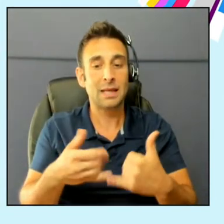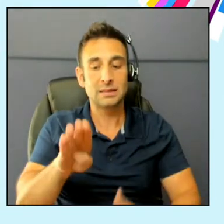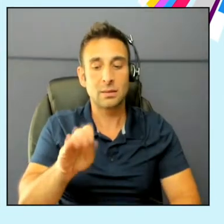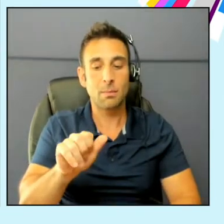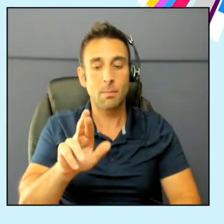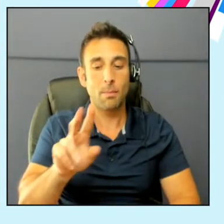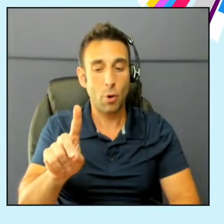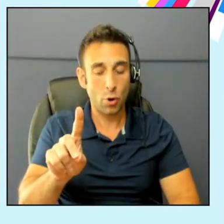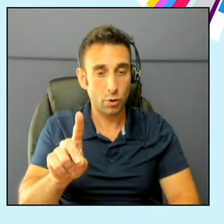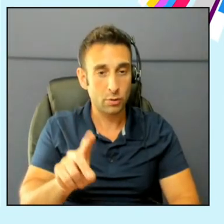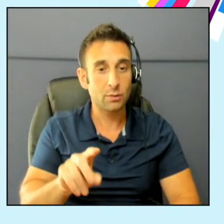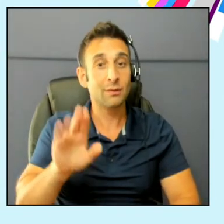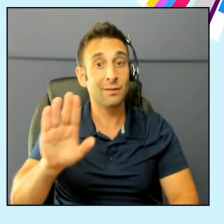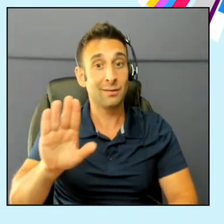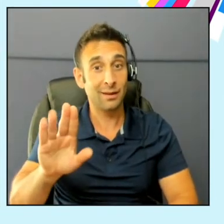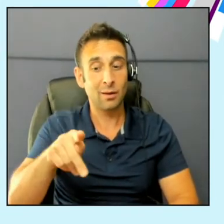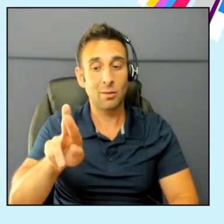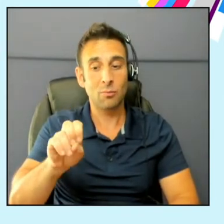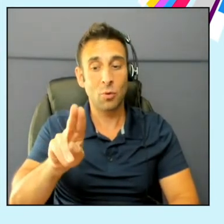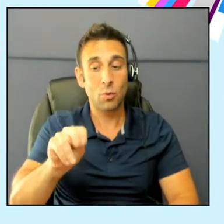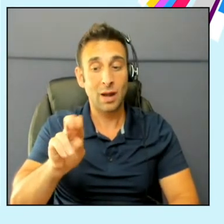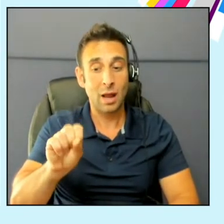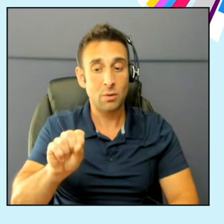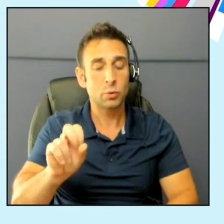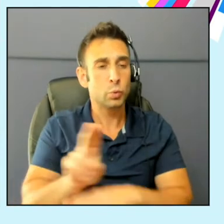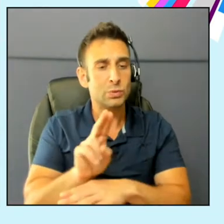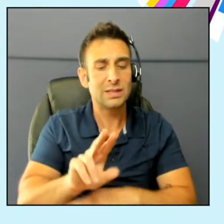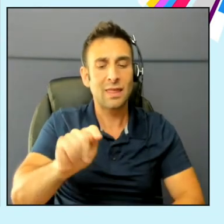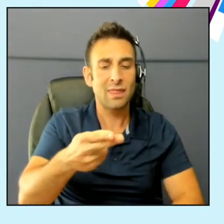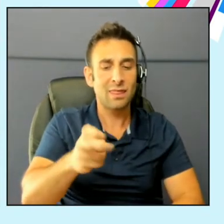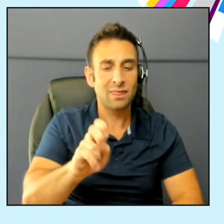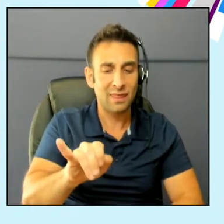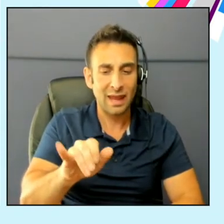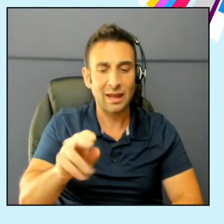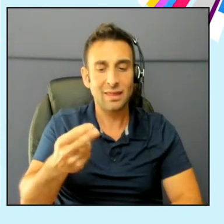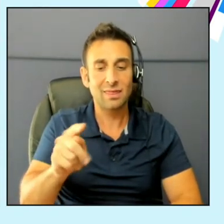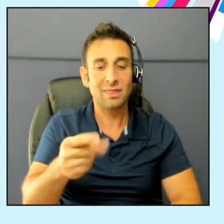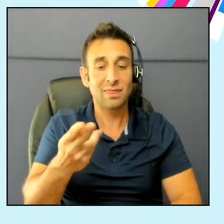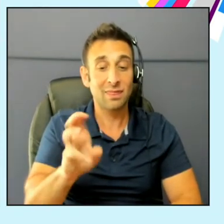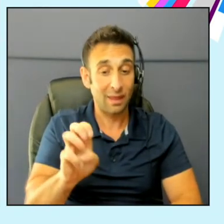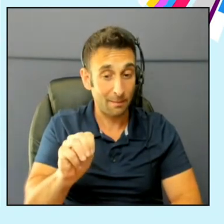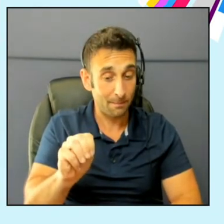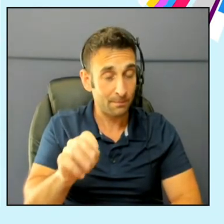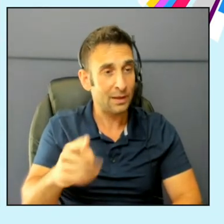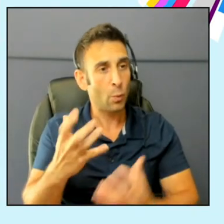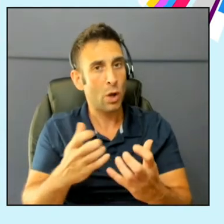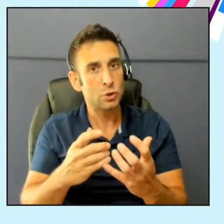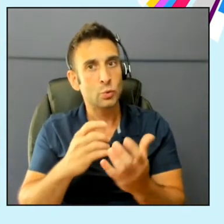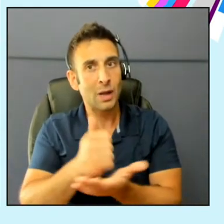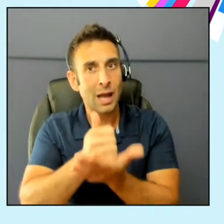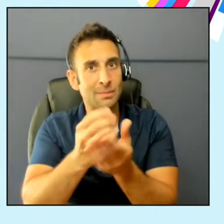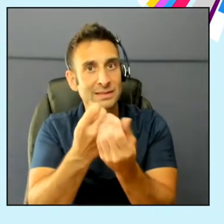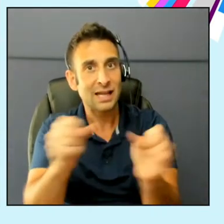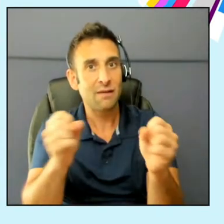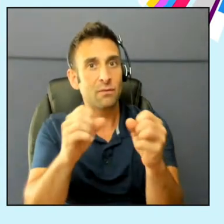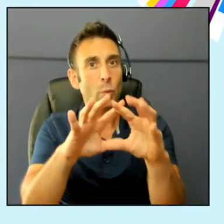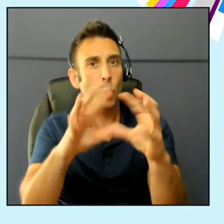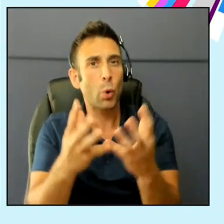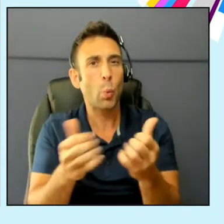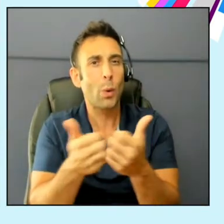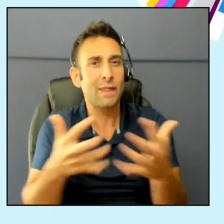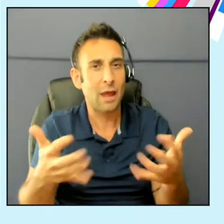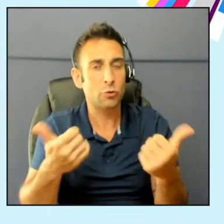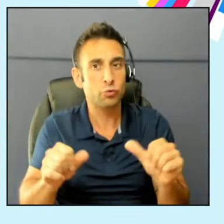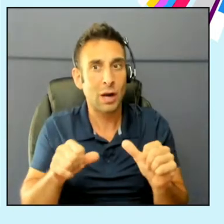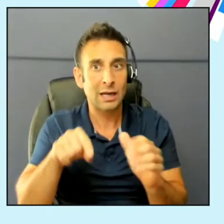they-them pronouns like it's no big deal. You're also optimistic and want to save the world without resorting to violence, even when it seems like that's the